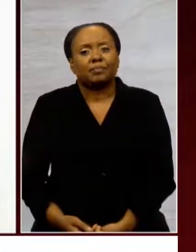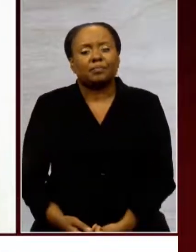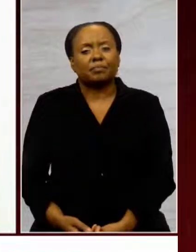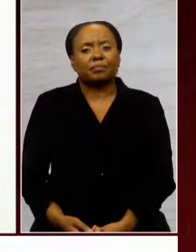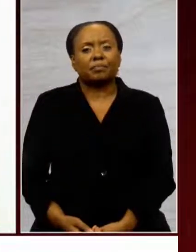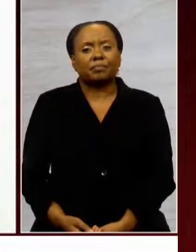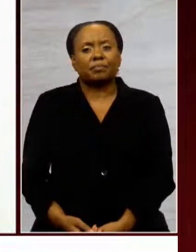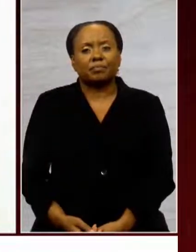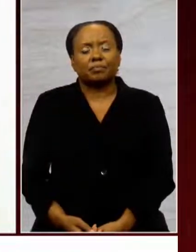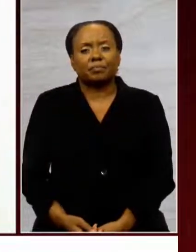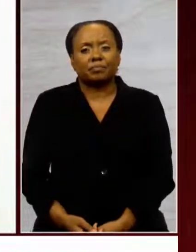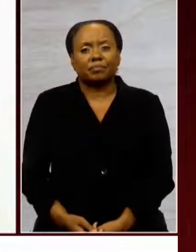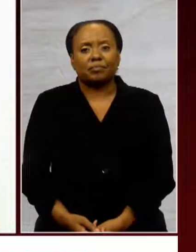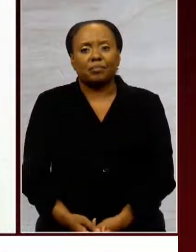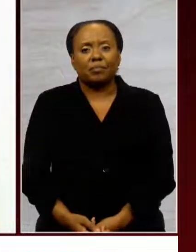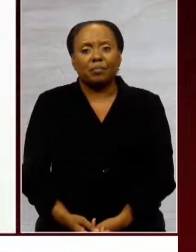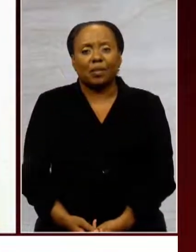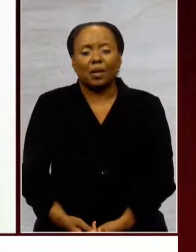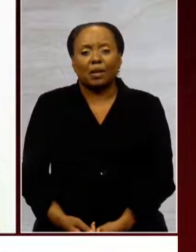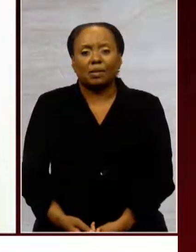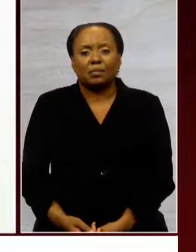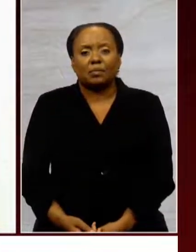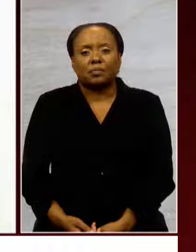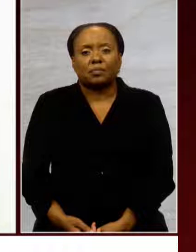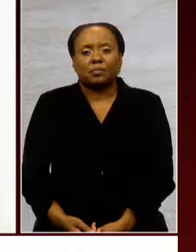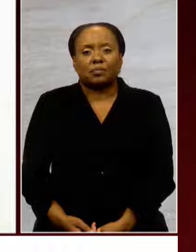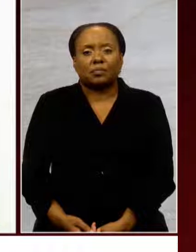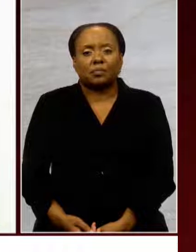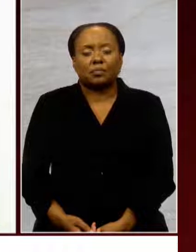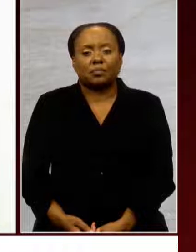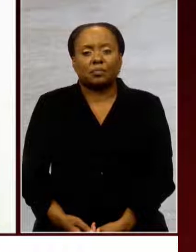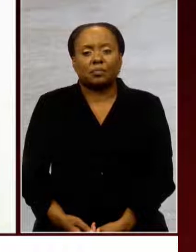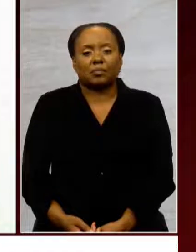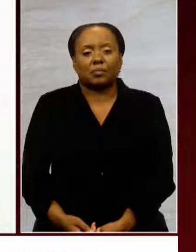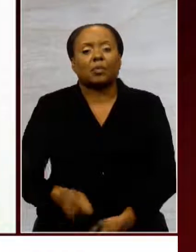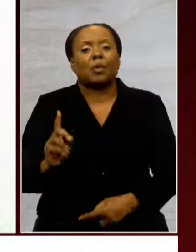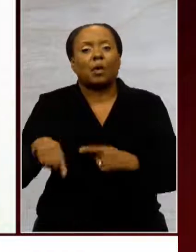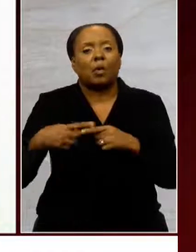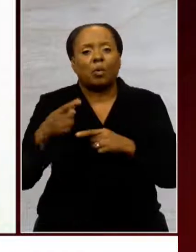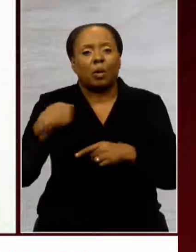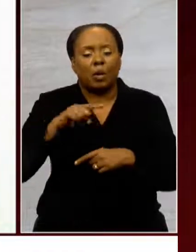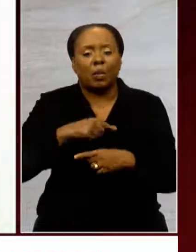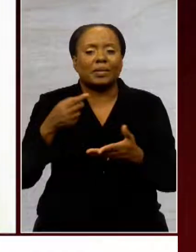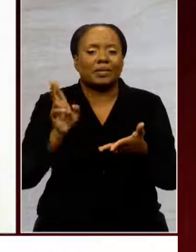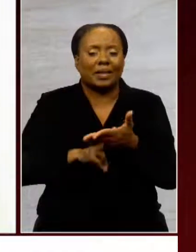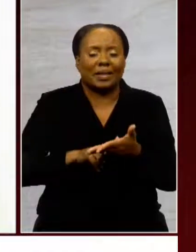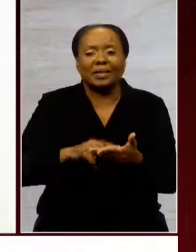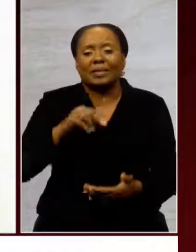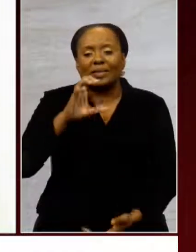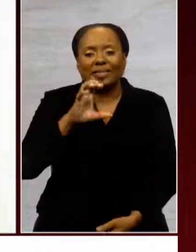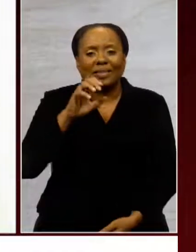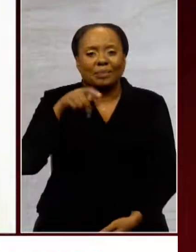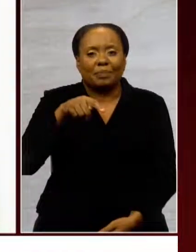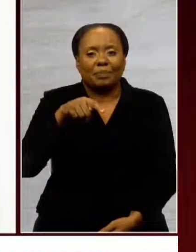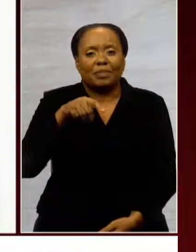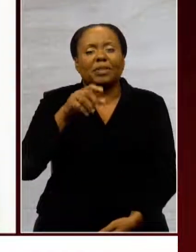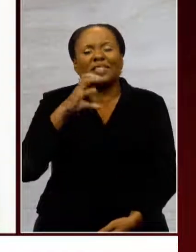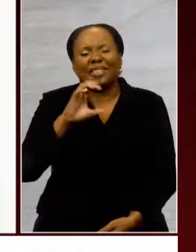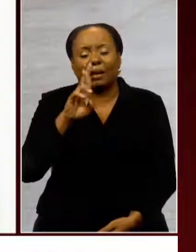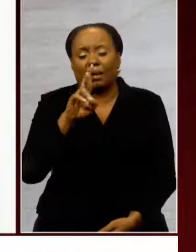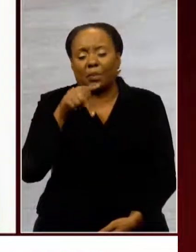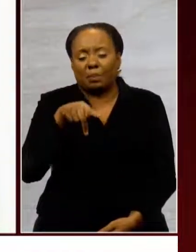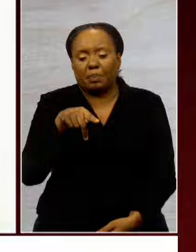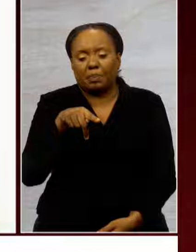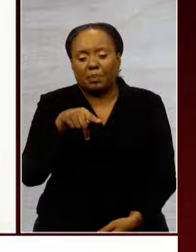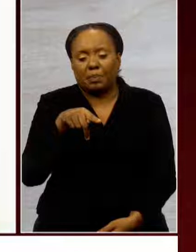time has passed between the signing of the CRPD, the ratification of the CRPD, and